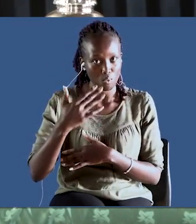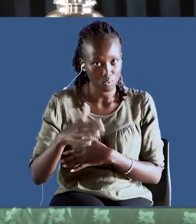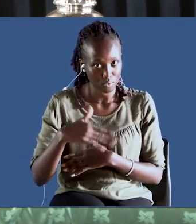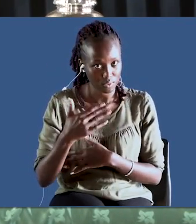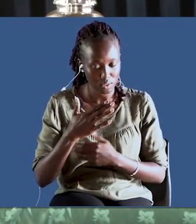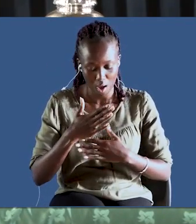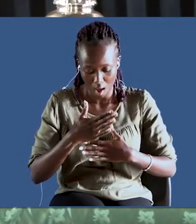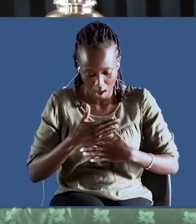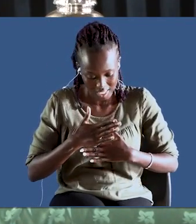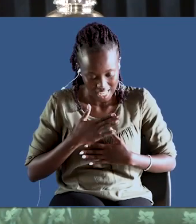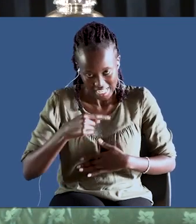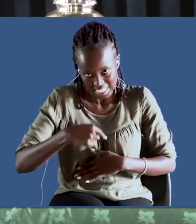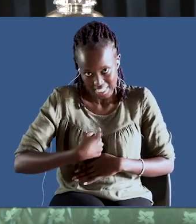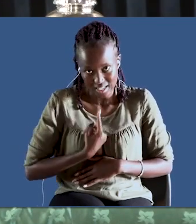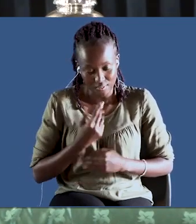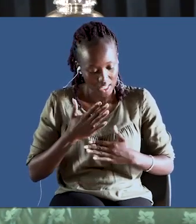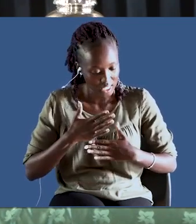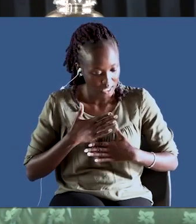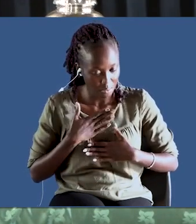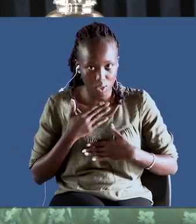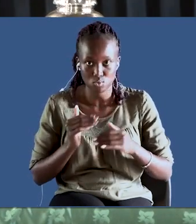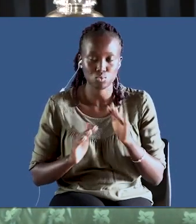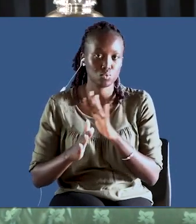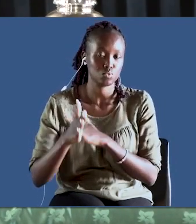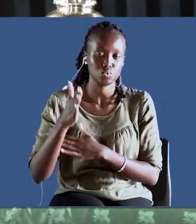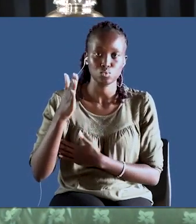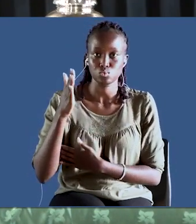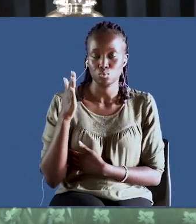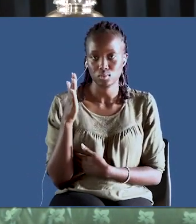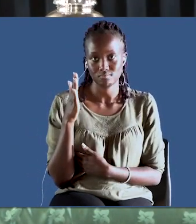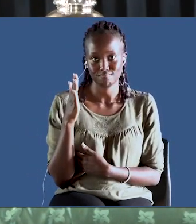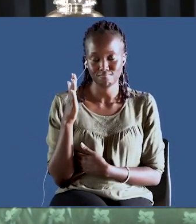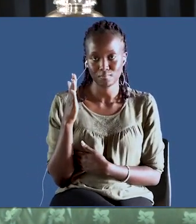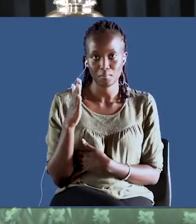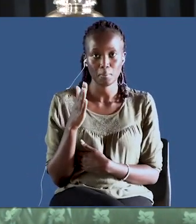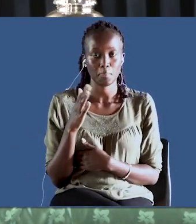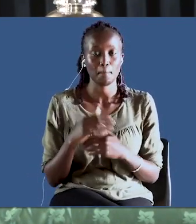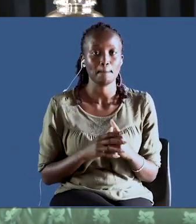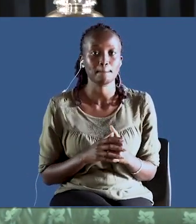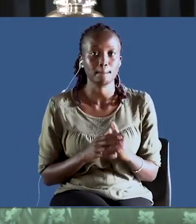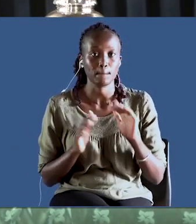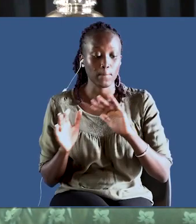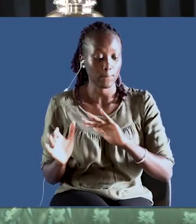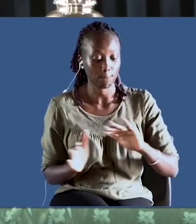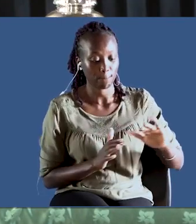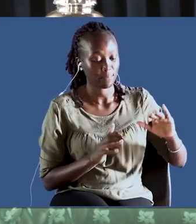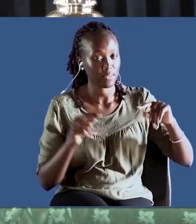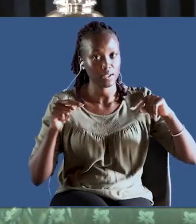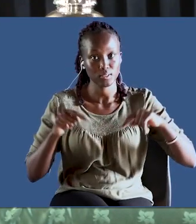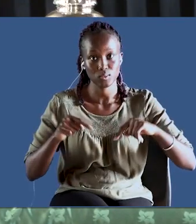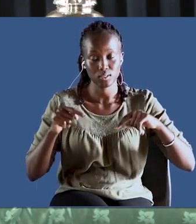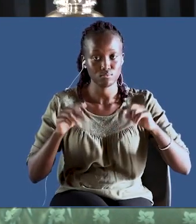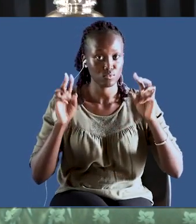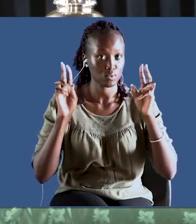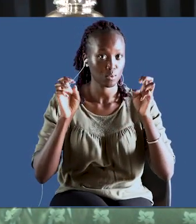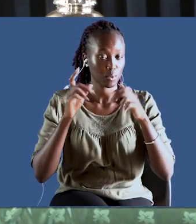subjugate our selfish interests under the sovereign perfect will of God. Today, we reflect on the